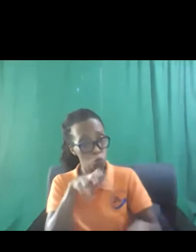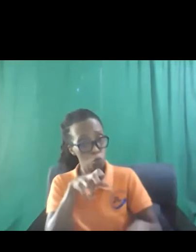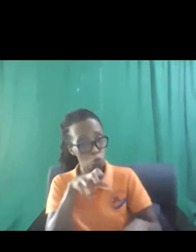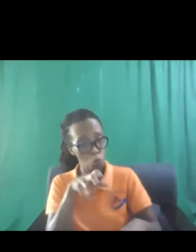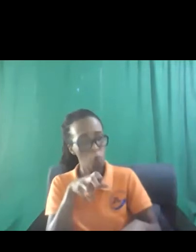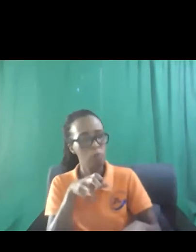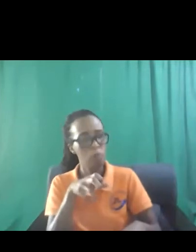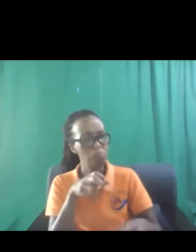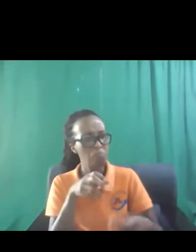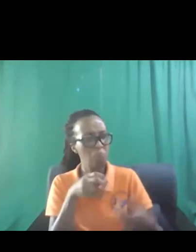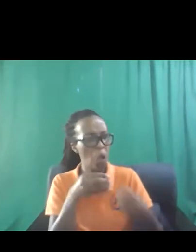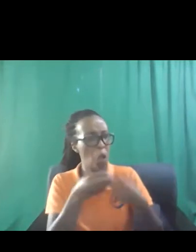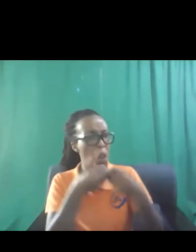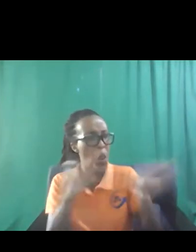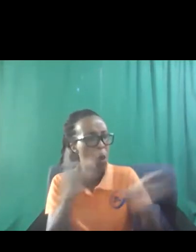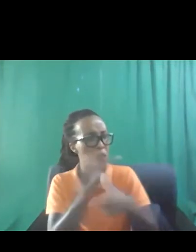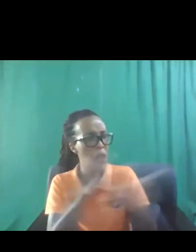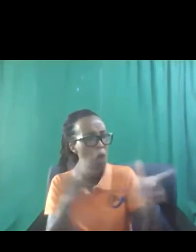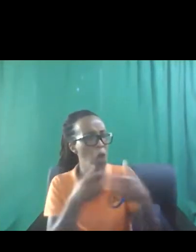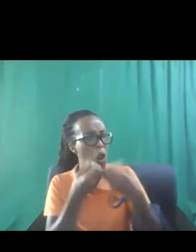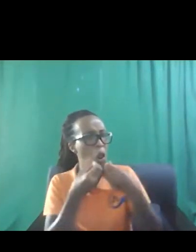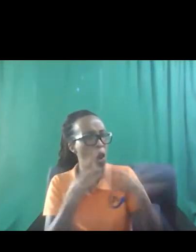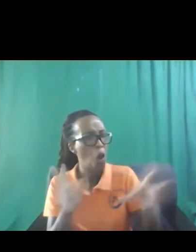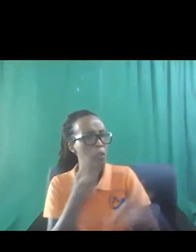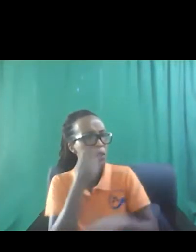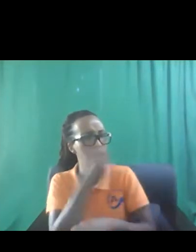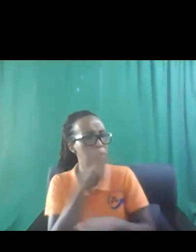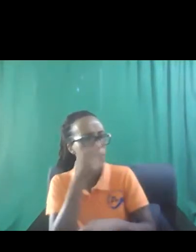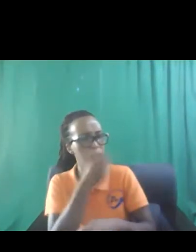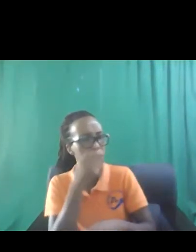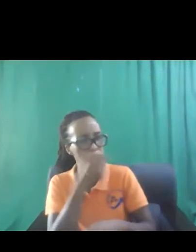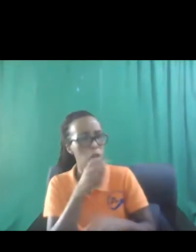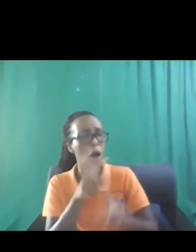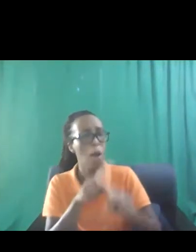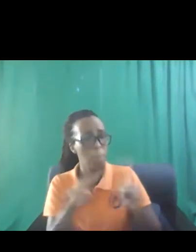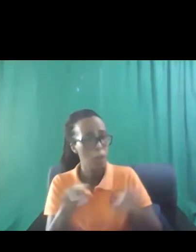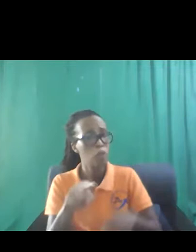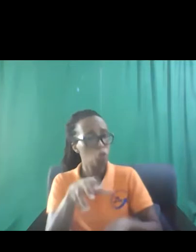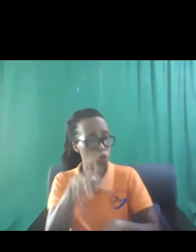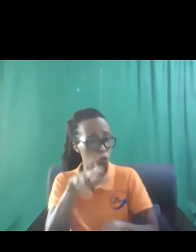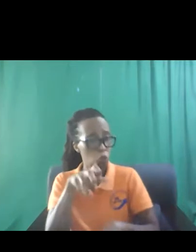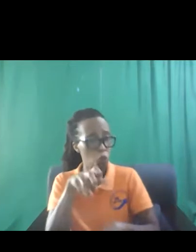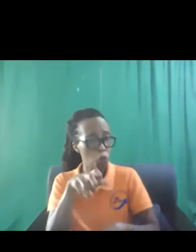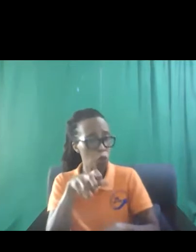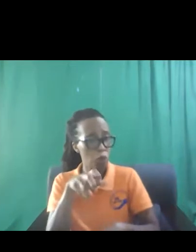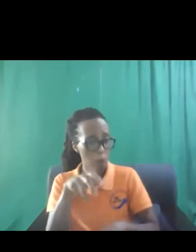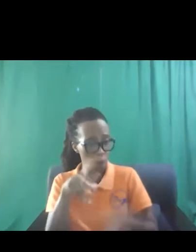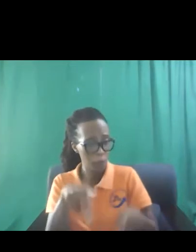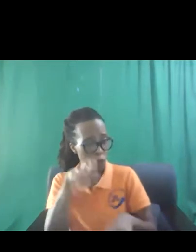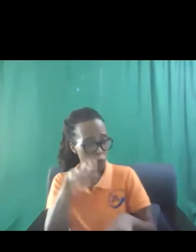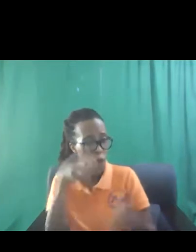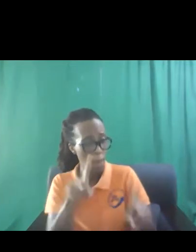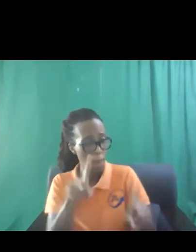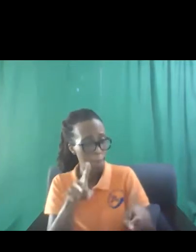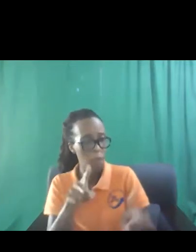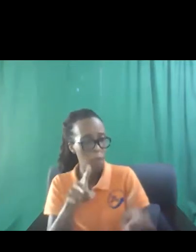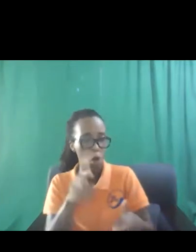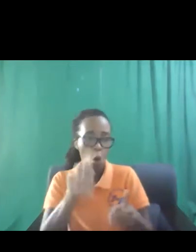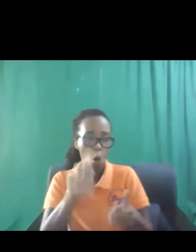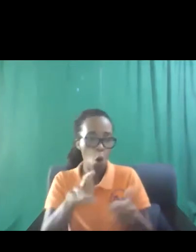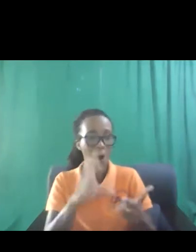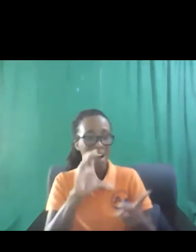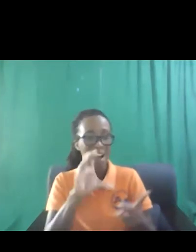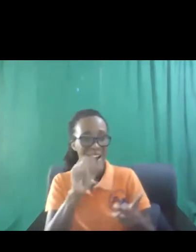language or cognitive function. But Right. yes, stroke patients, cancer patients, head neck